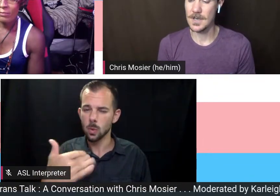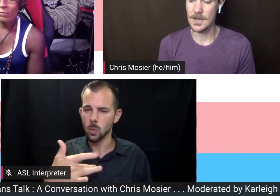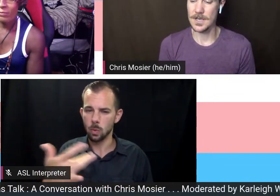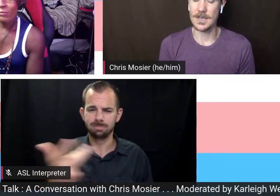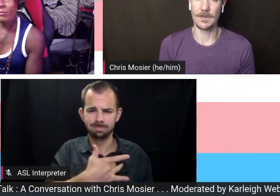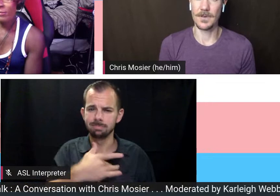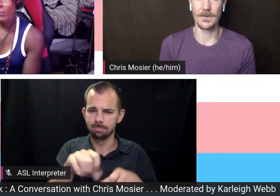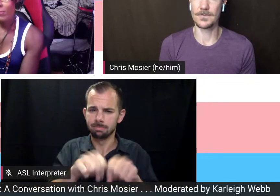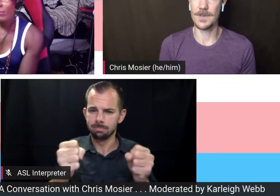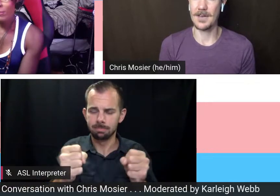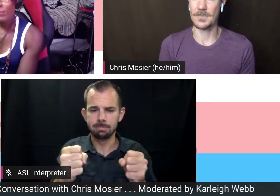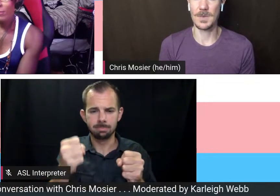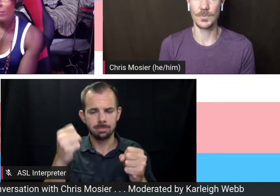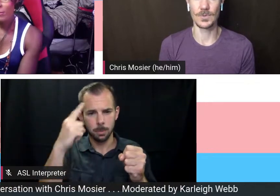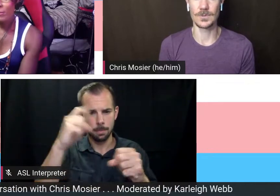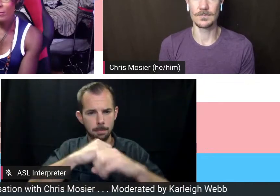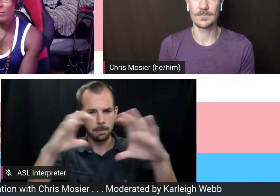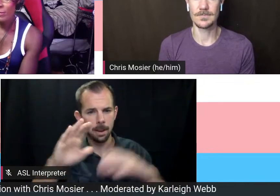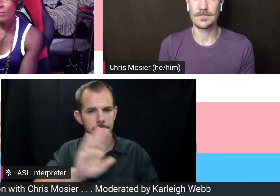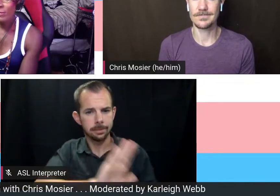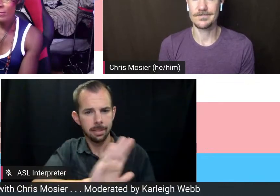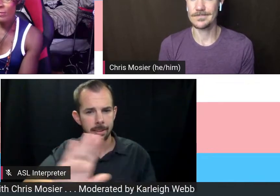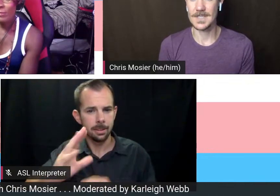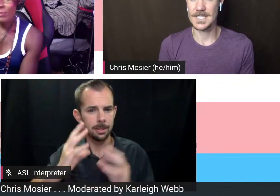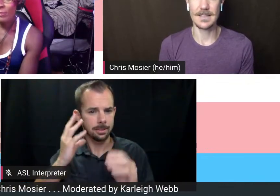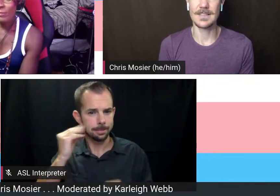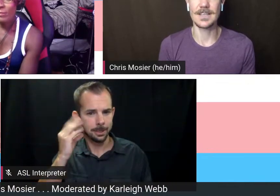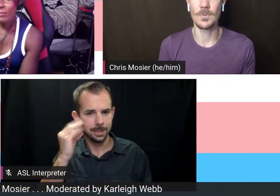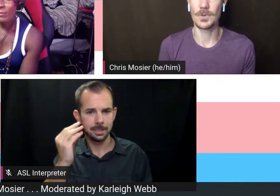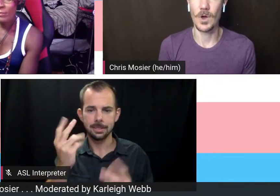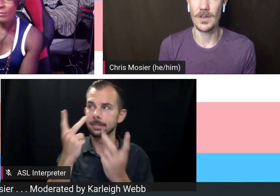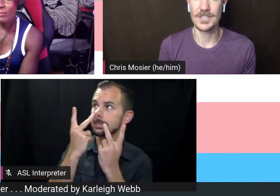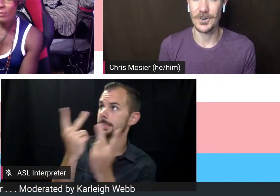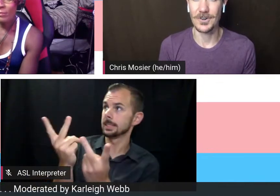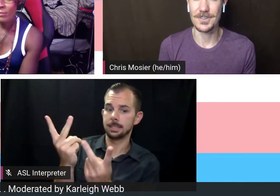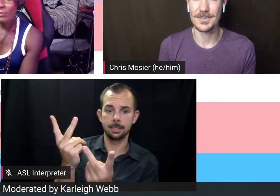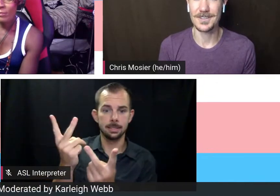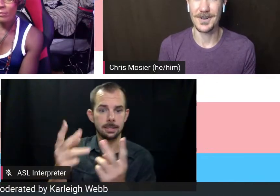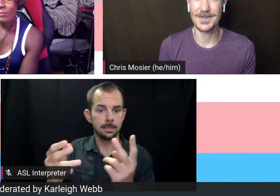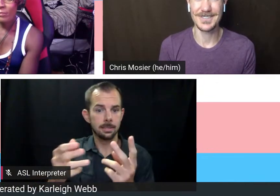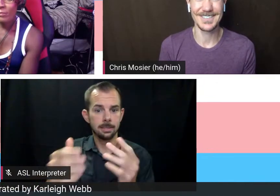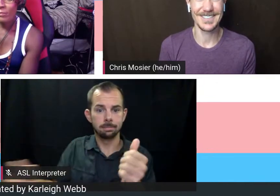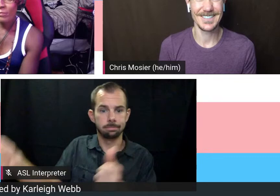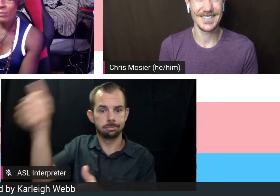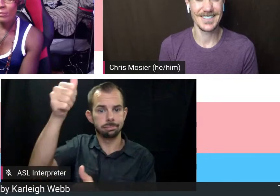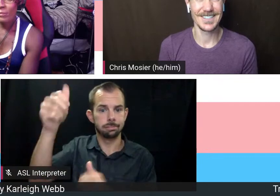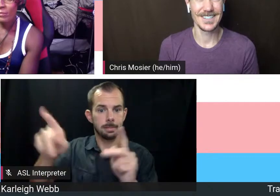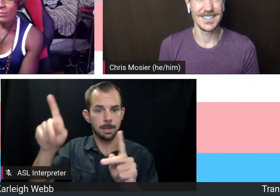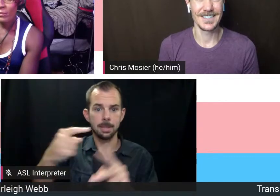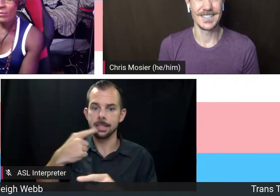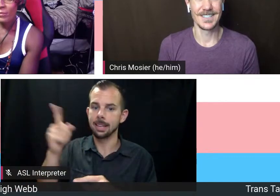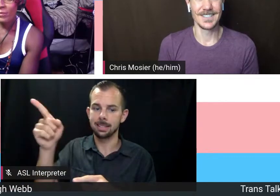experiences is of having people say that they don't belong on this earth,